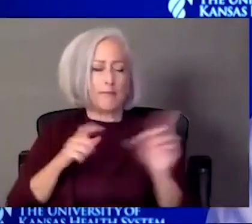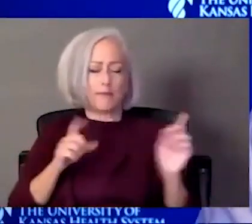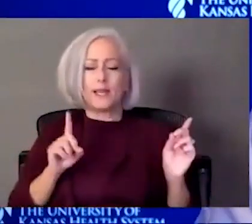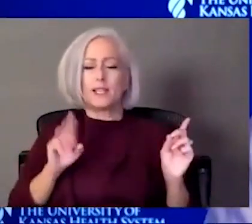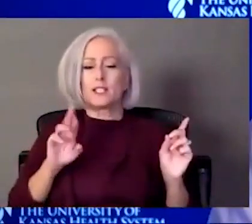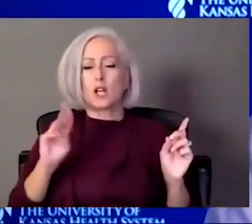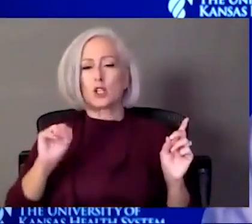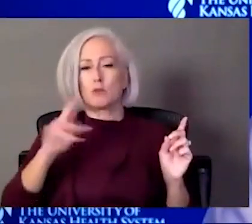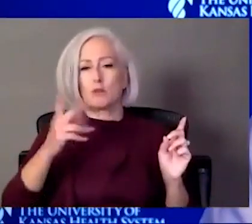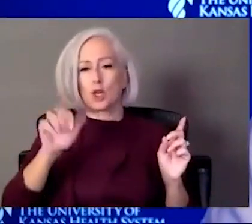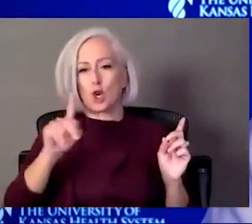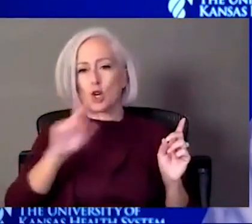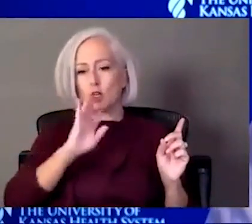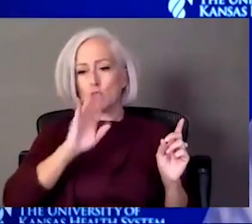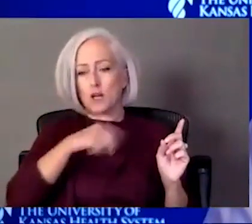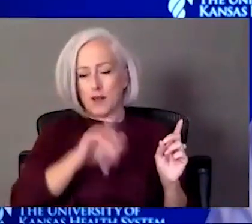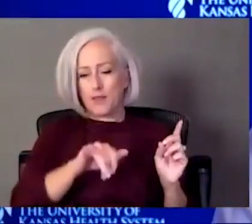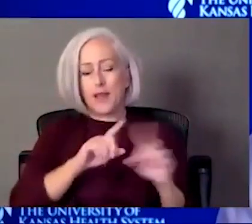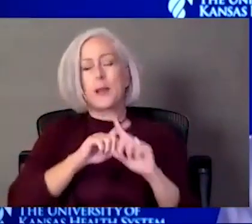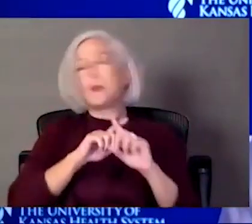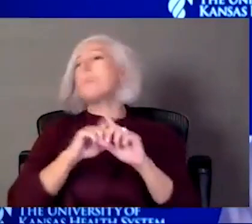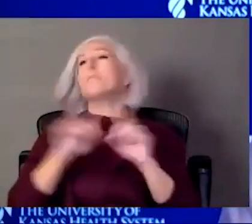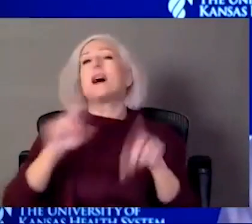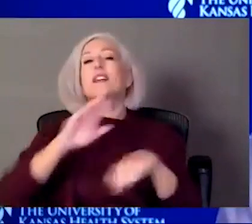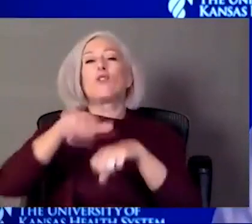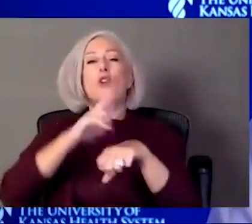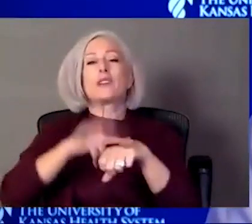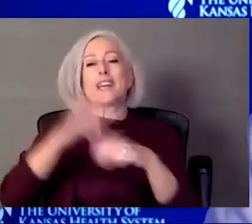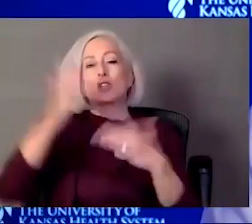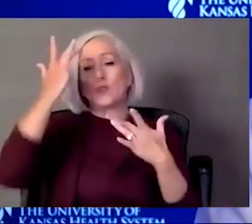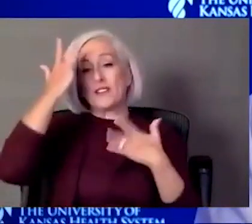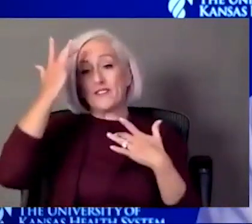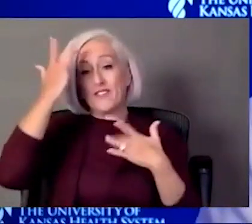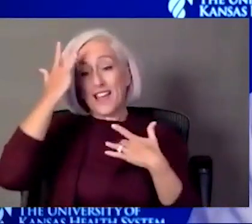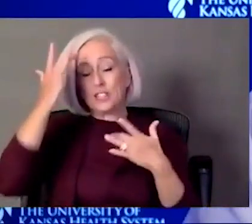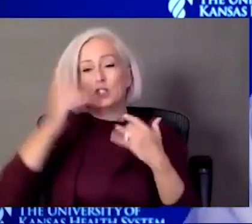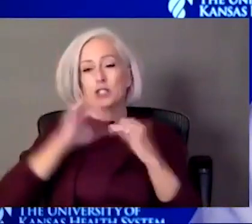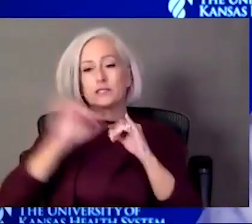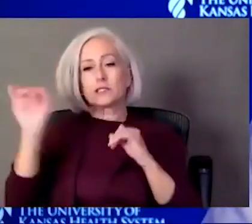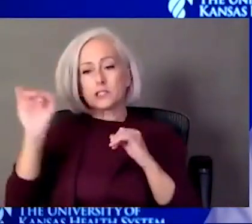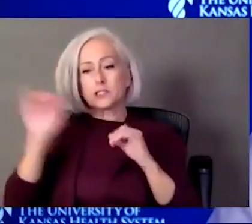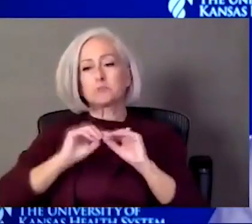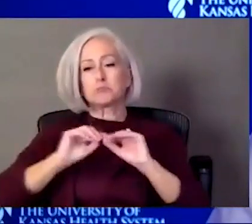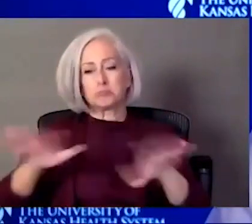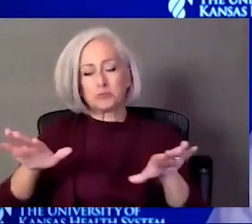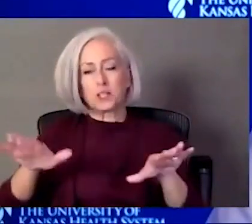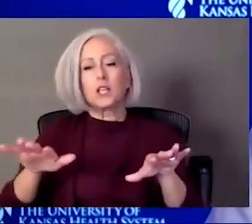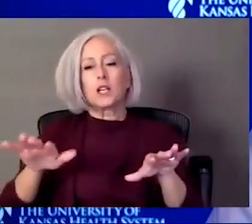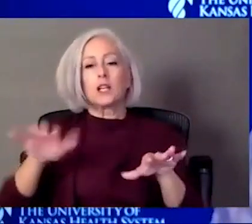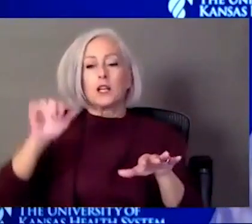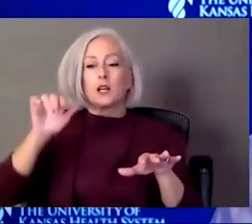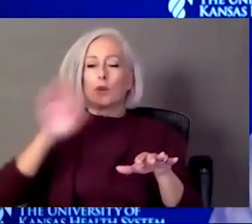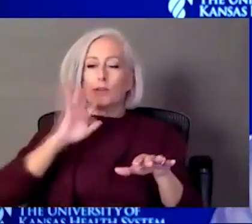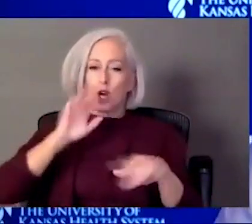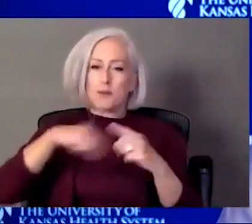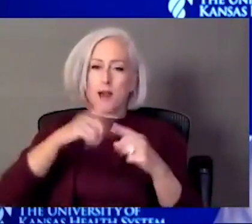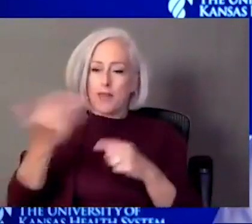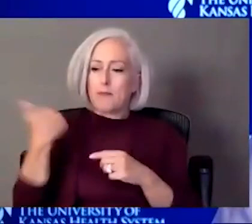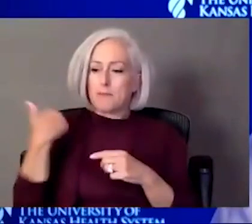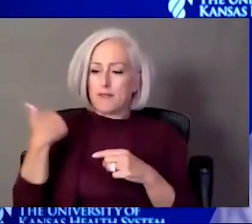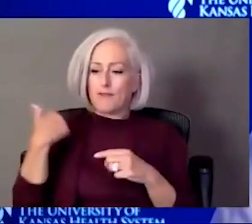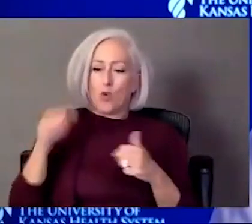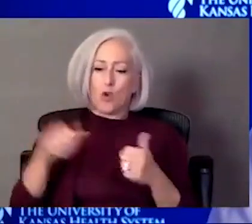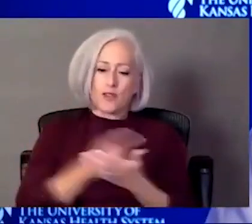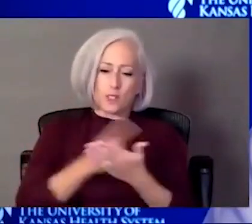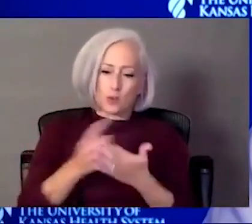the immunology, in natural infections, and we've talked about this before, this week and weeks past, that is what happens in